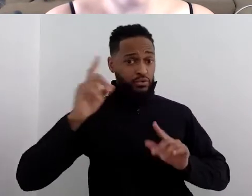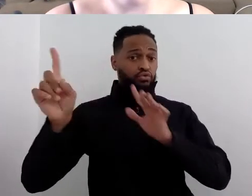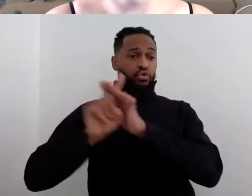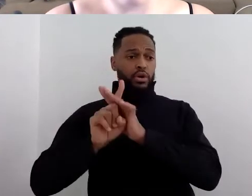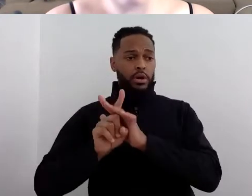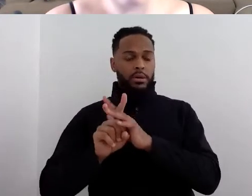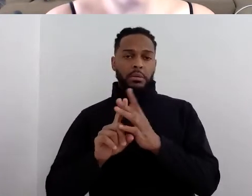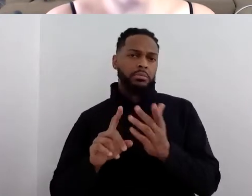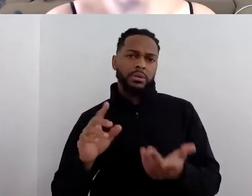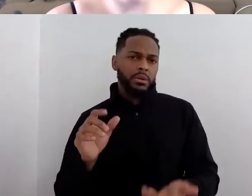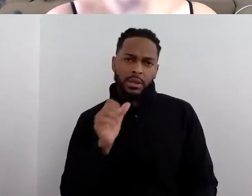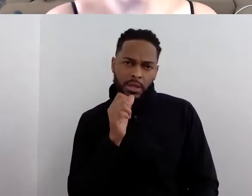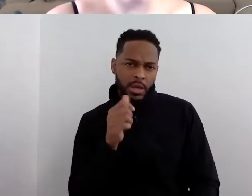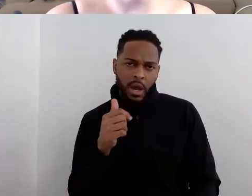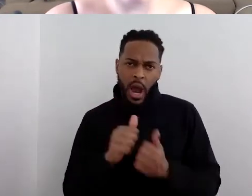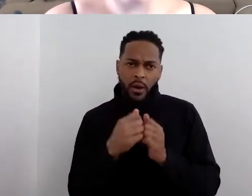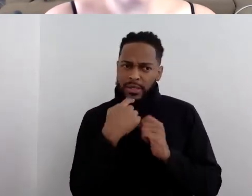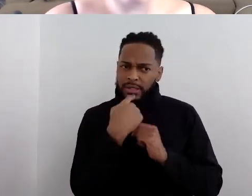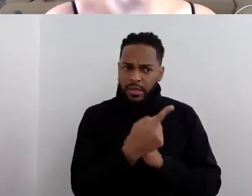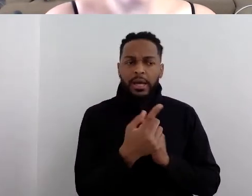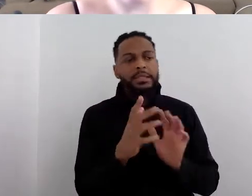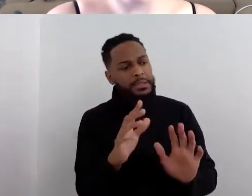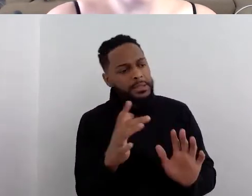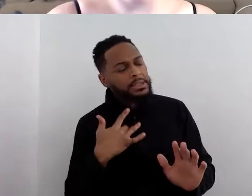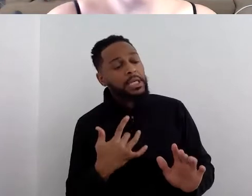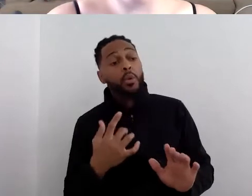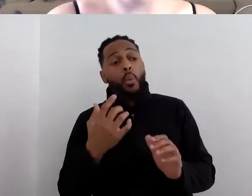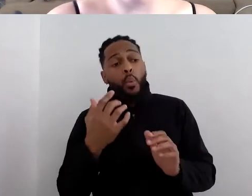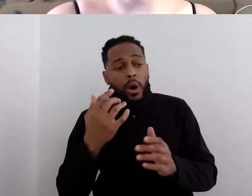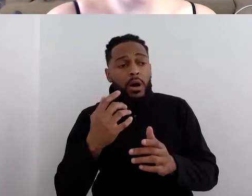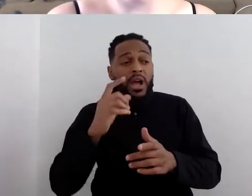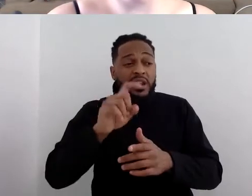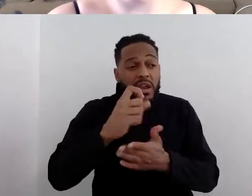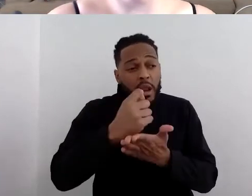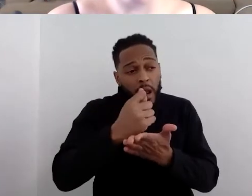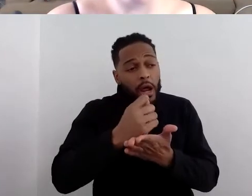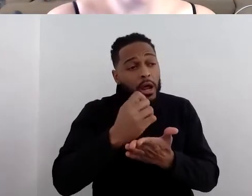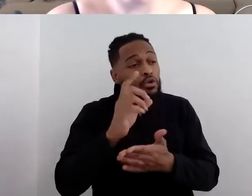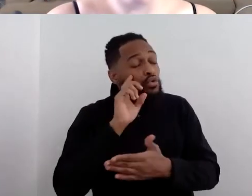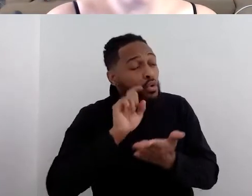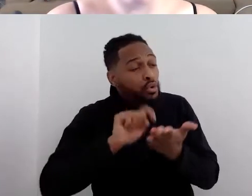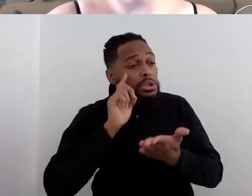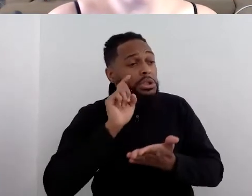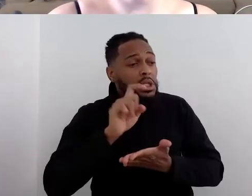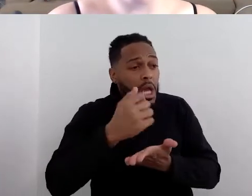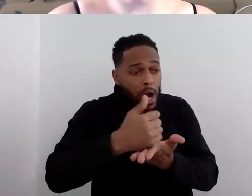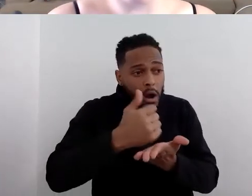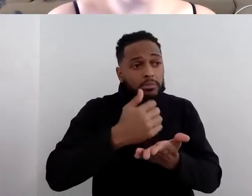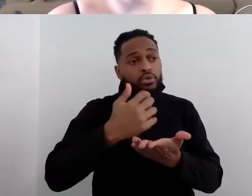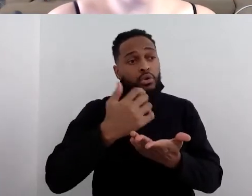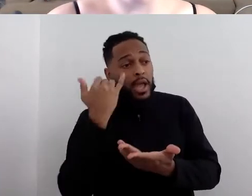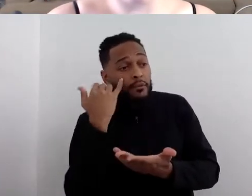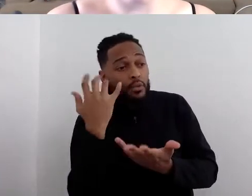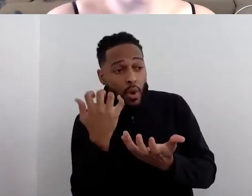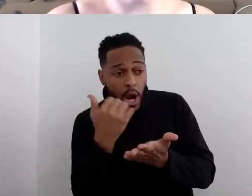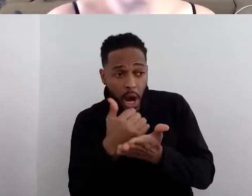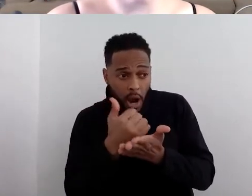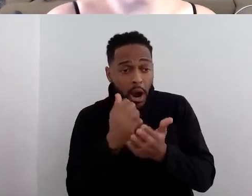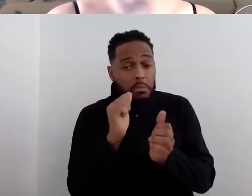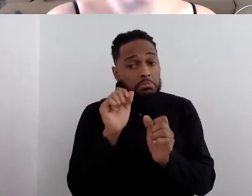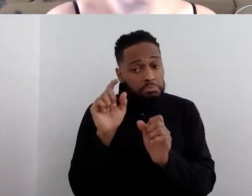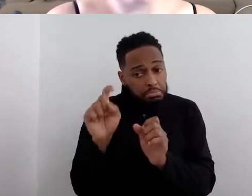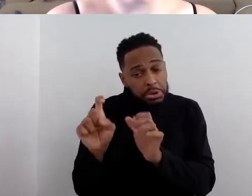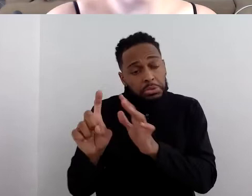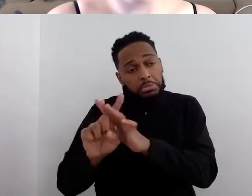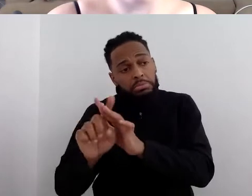done that, and I haven't had to. Um, so I hope that answers the question. But I